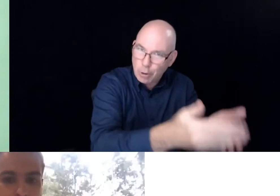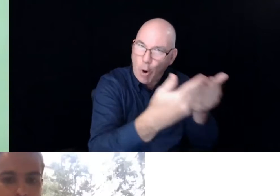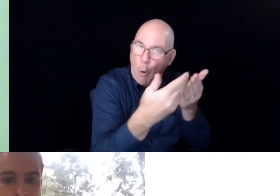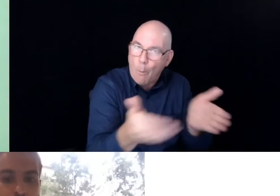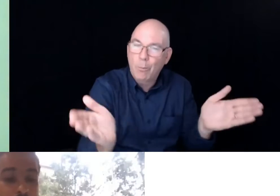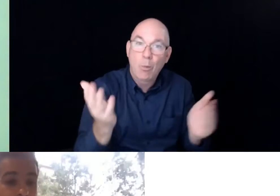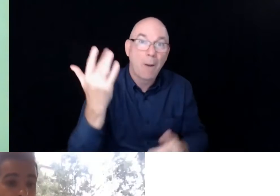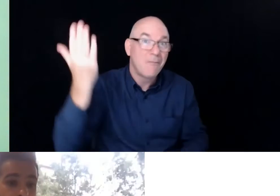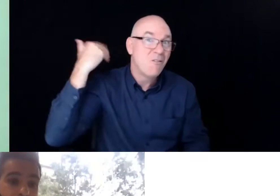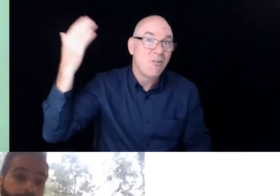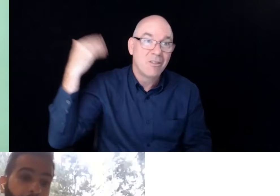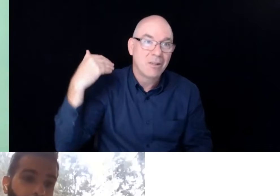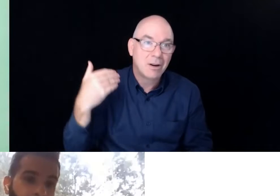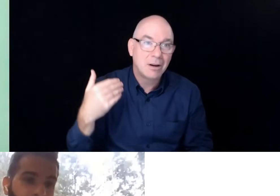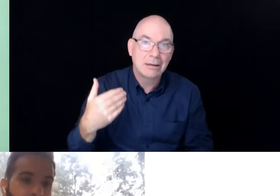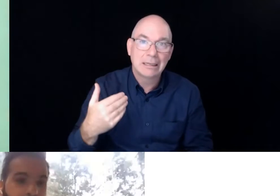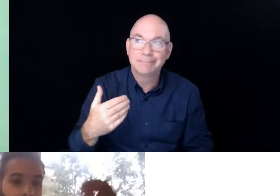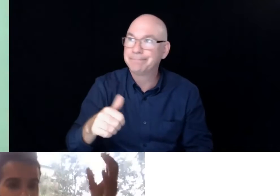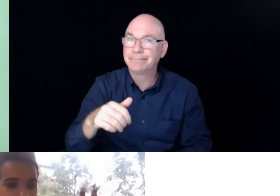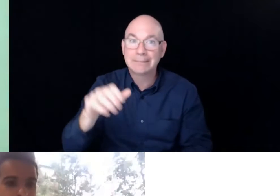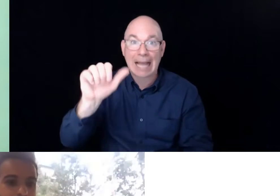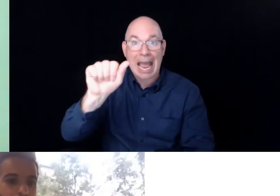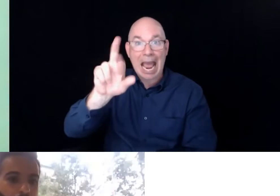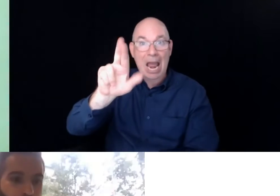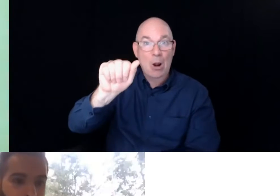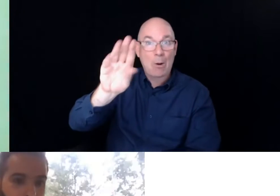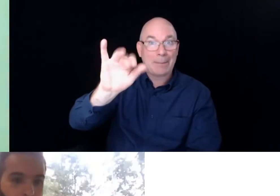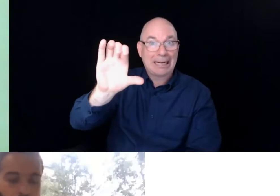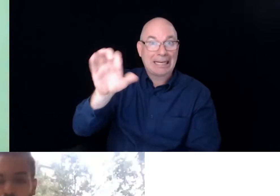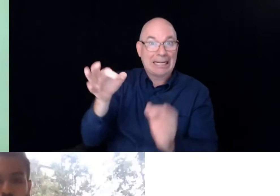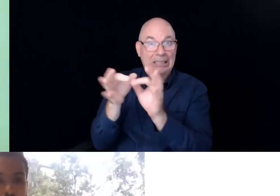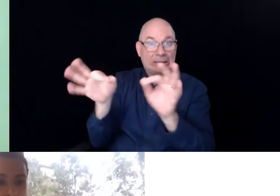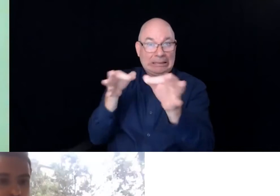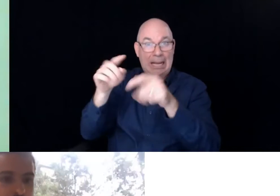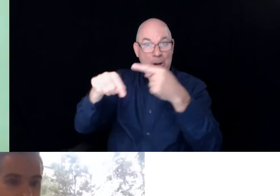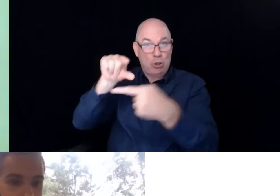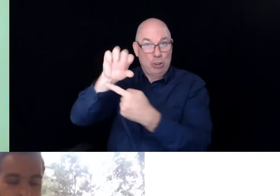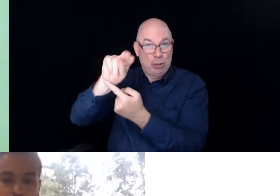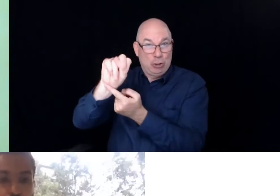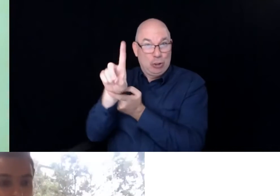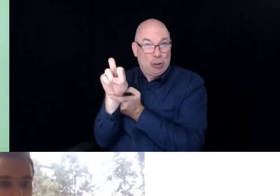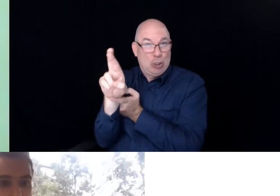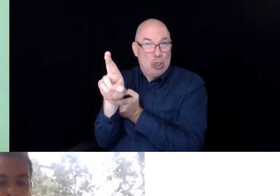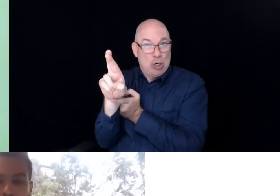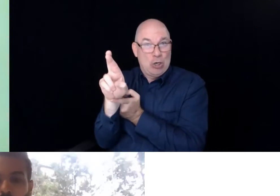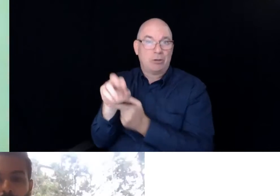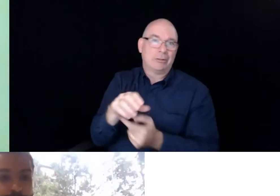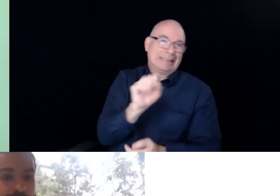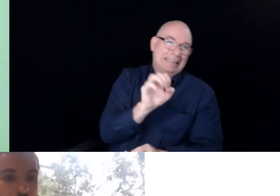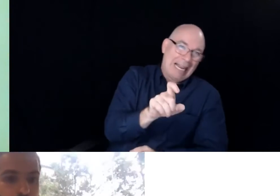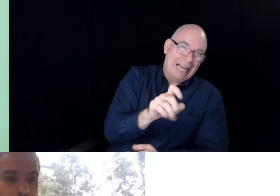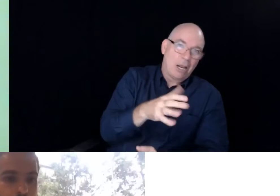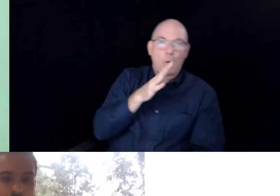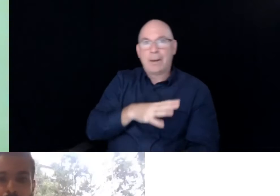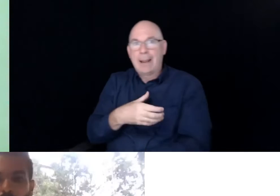have like a resource in Arabic that is really clear about gender, when we are talking about gender and sex and women empowerment,